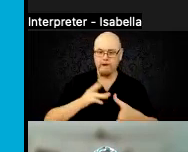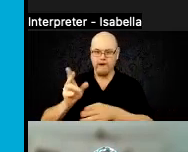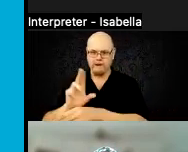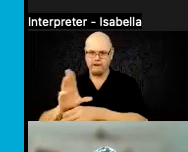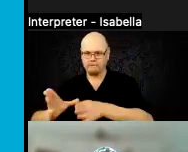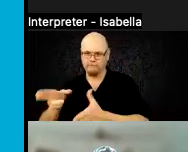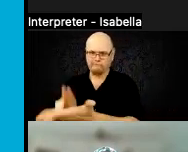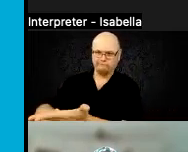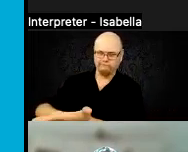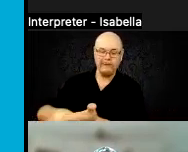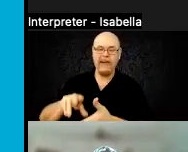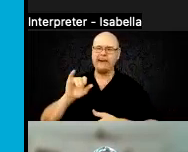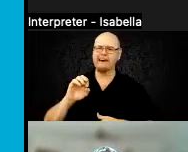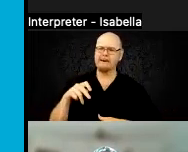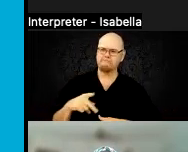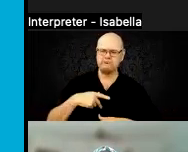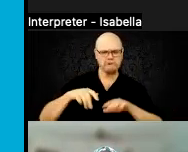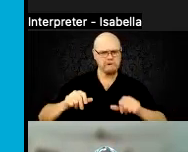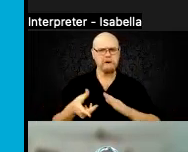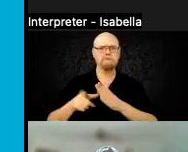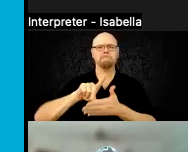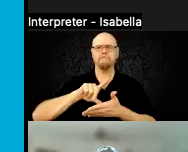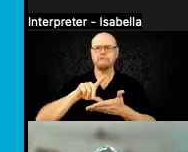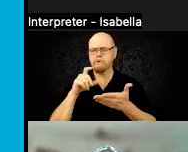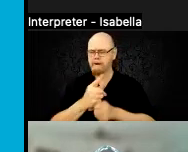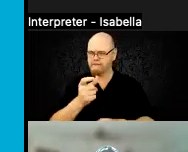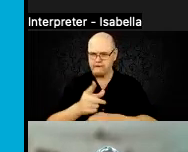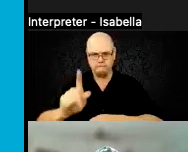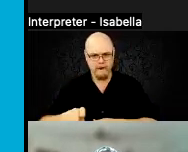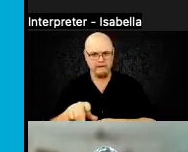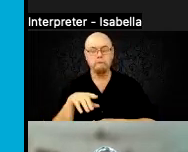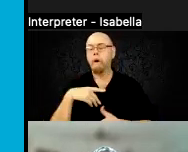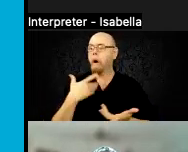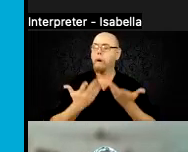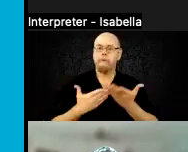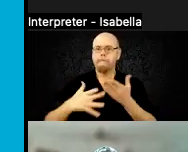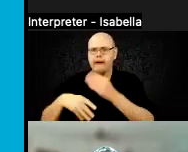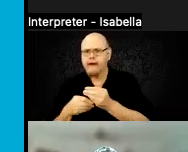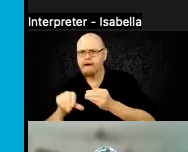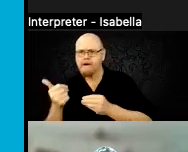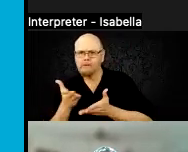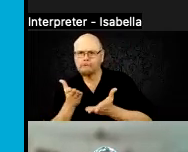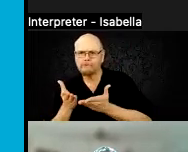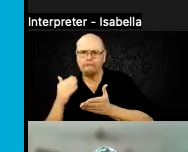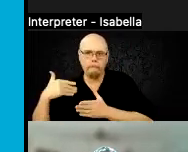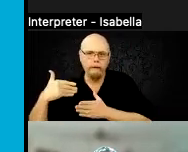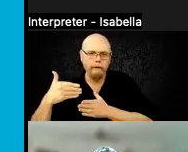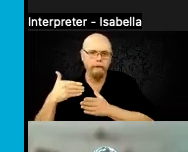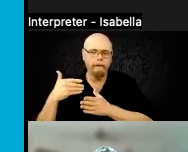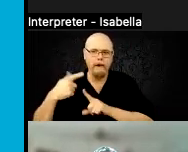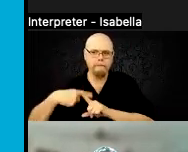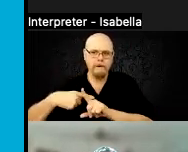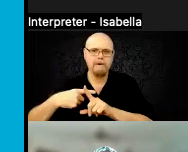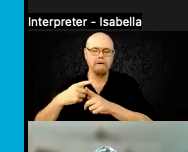every year, though they can be reviewed more frequently if necessary, like if something needs to be amended to add another service. And so your IPE is also the document